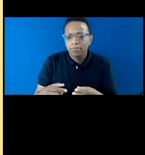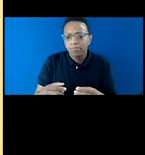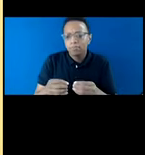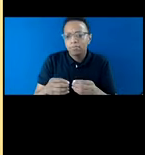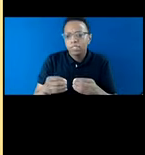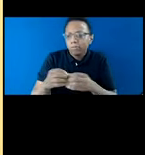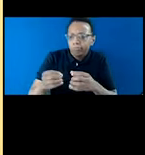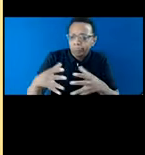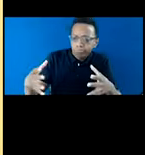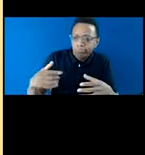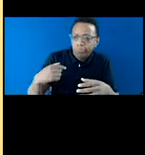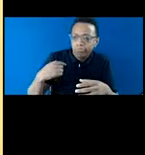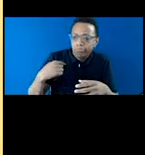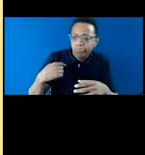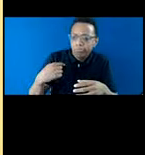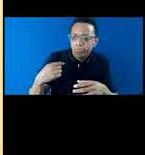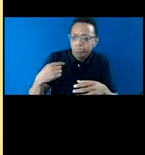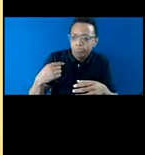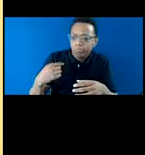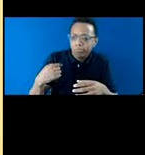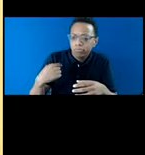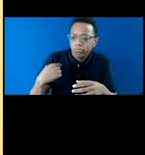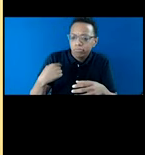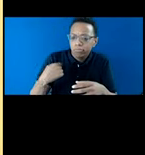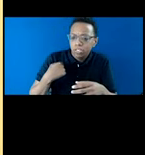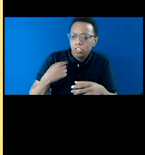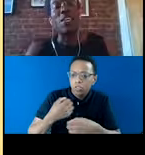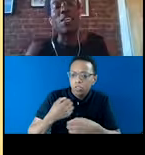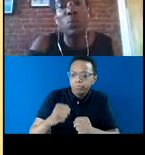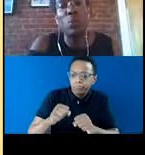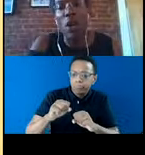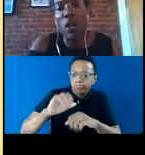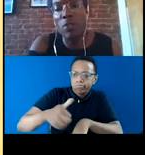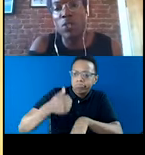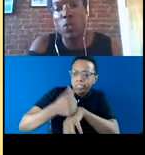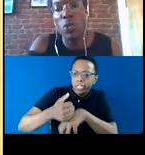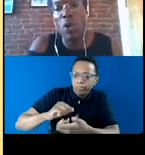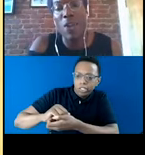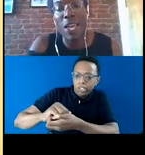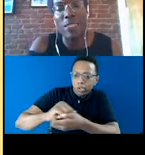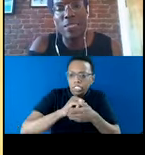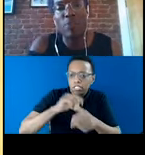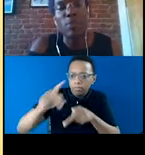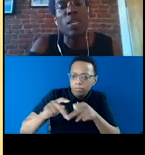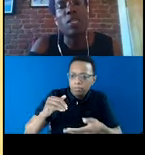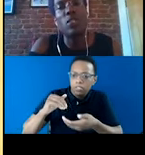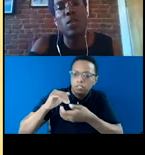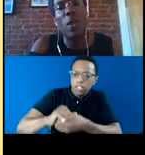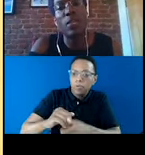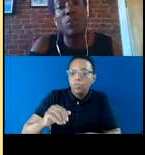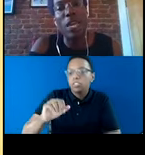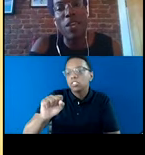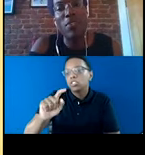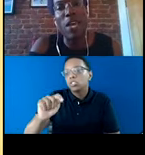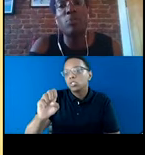and the fact that it was, he is creating a strong coalition with the people who were part of the Stonewall riots and